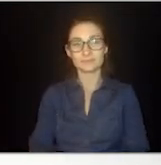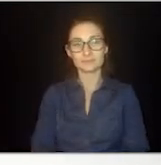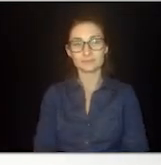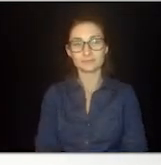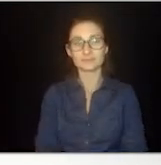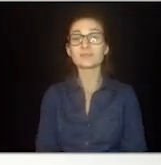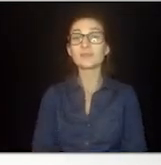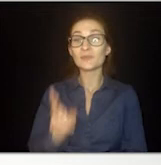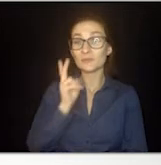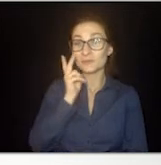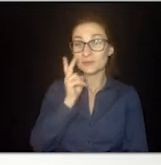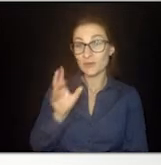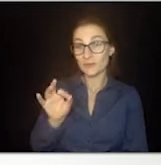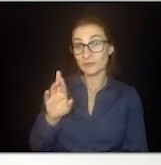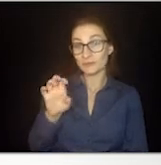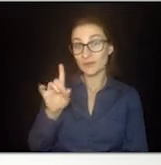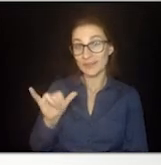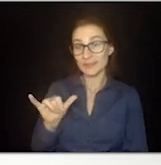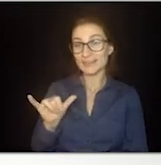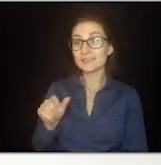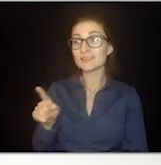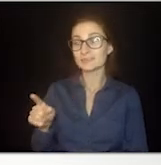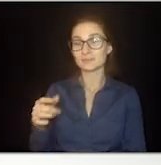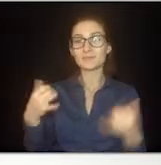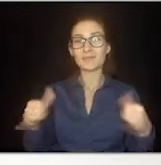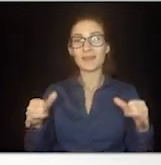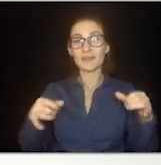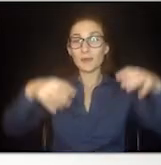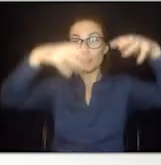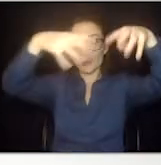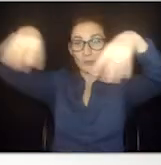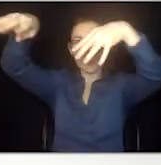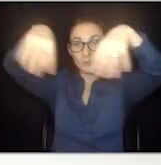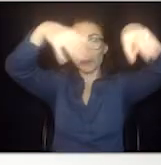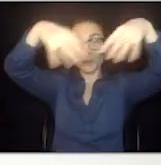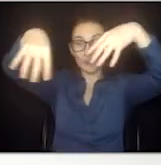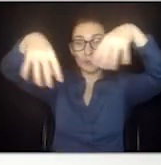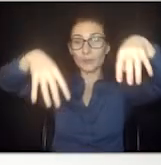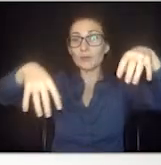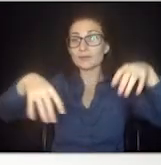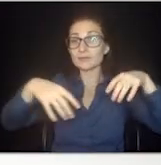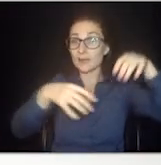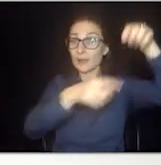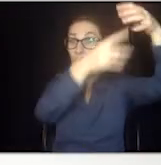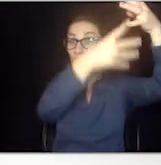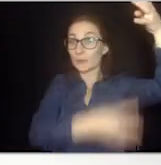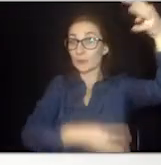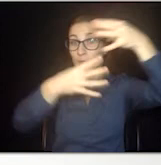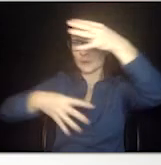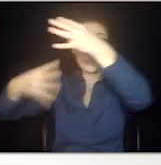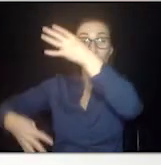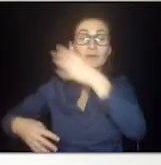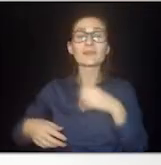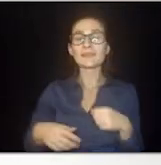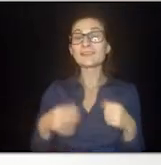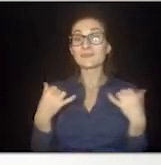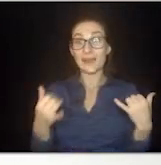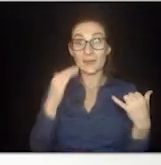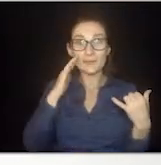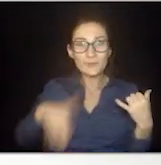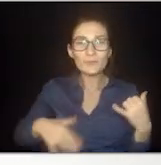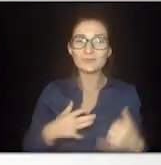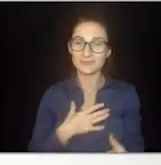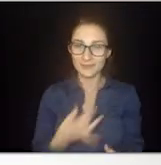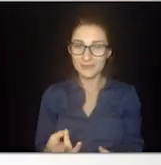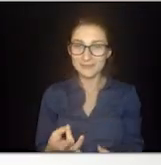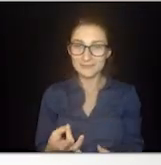Okay, so we're going to start. We saw Freddie. He was the one that was playing with the beads. They now know that he likes the beads.